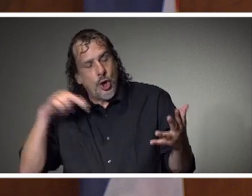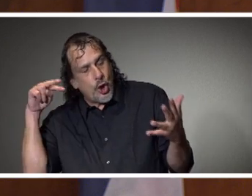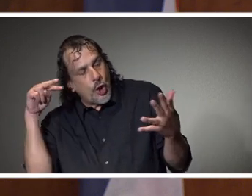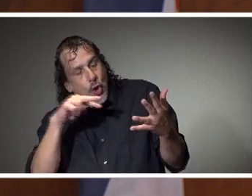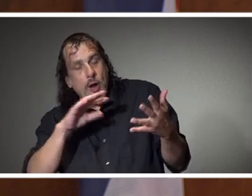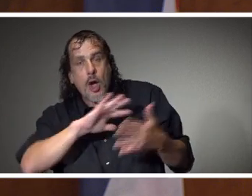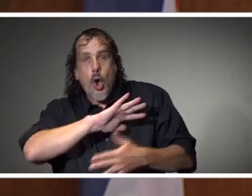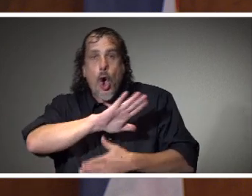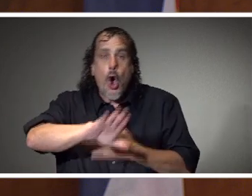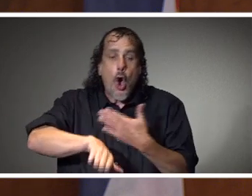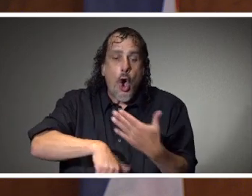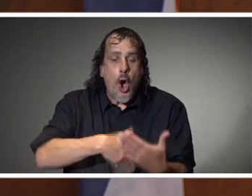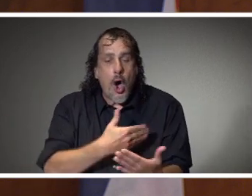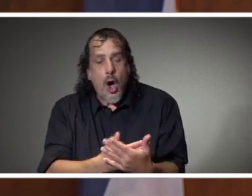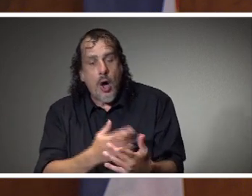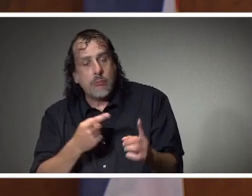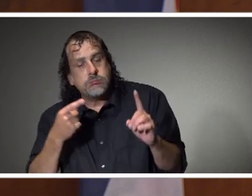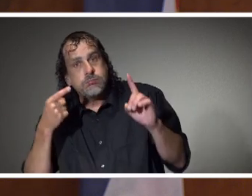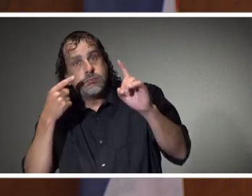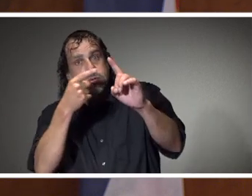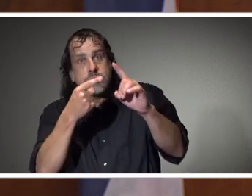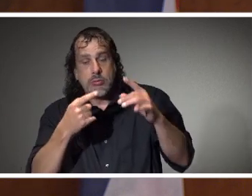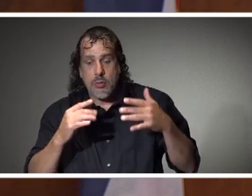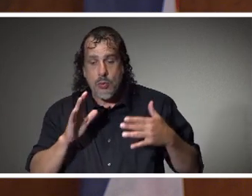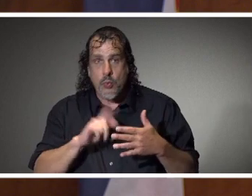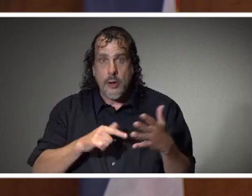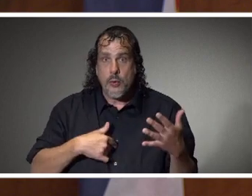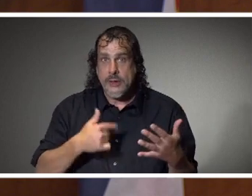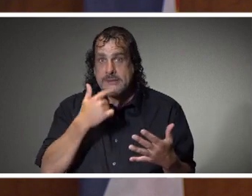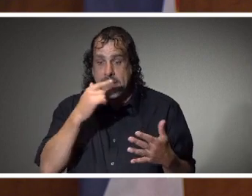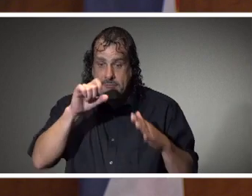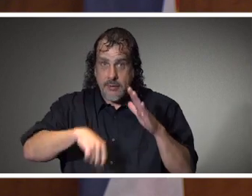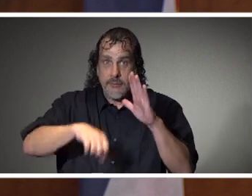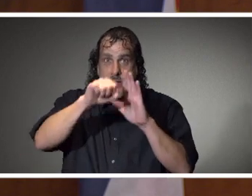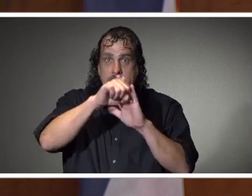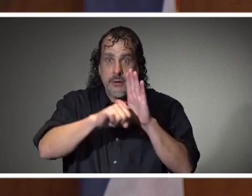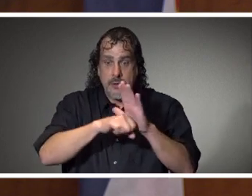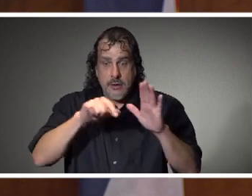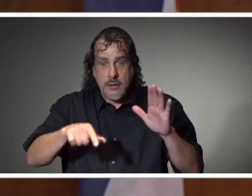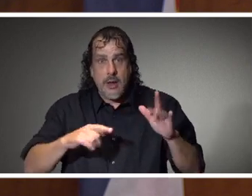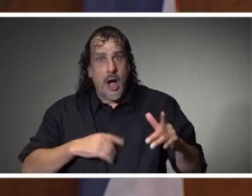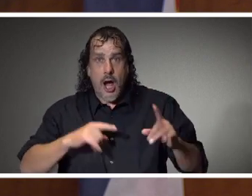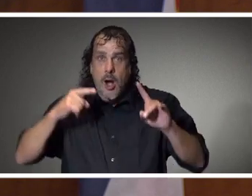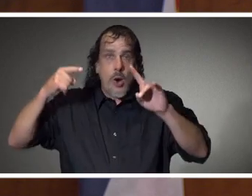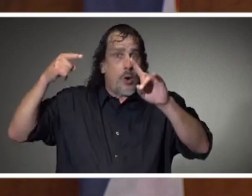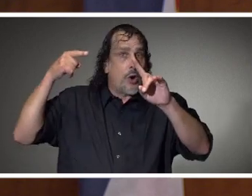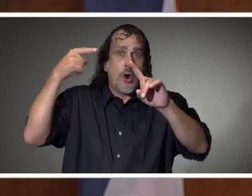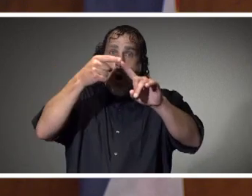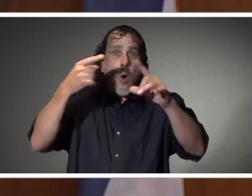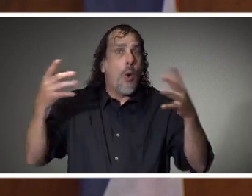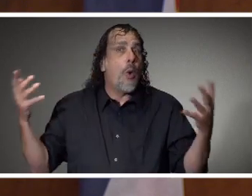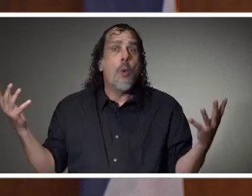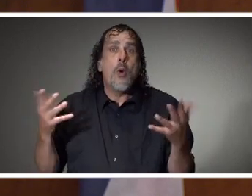overall goal that we have as a state, we have said from the beginning our number one goal in all of